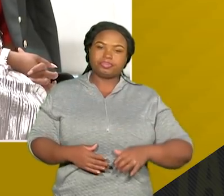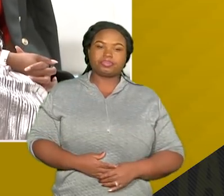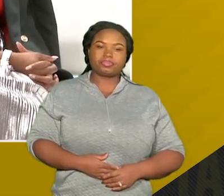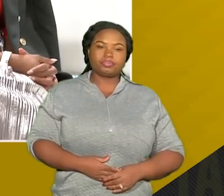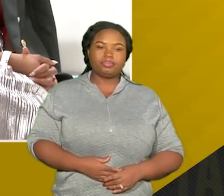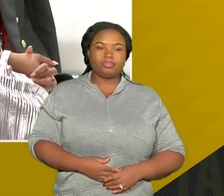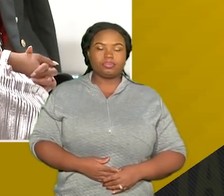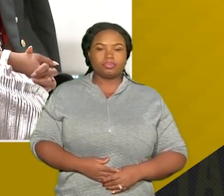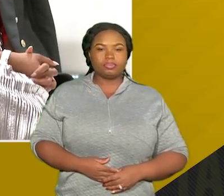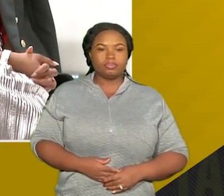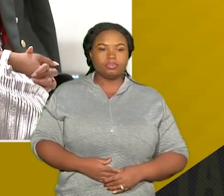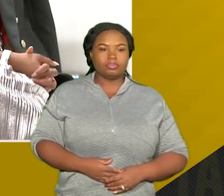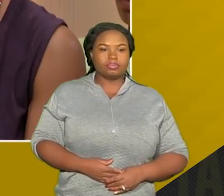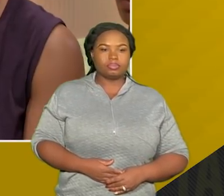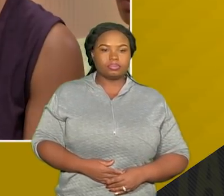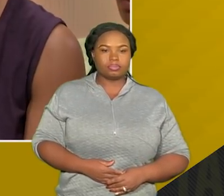Anonymous.